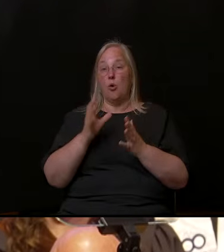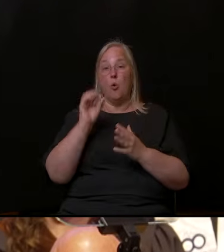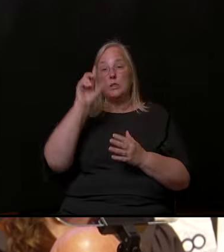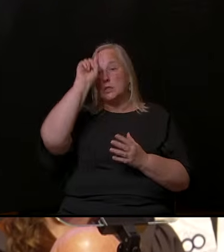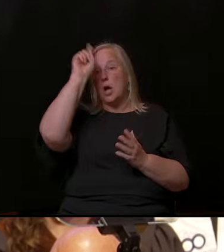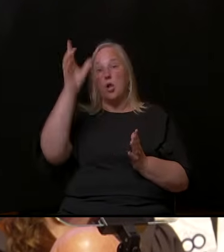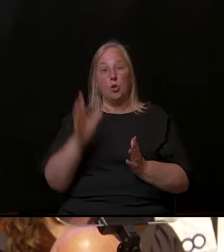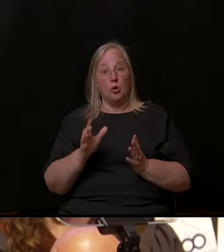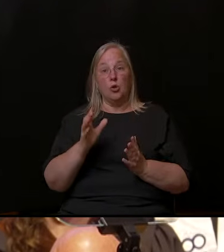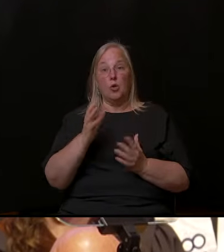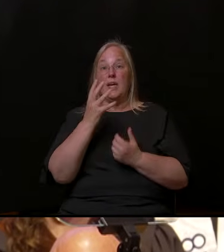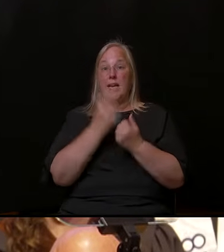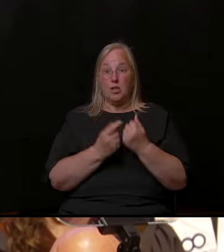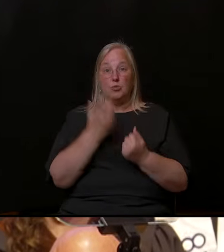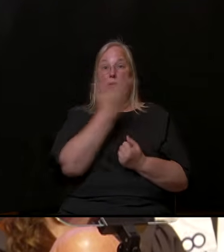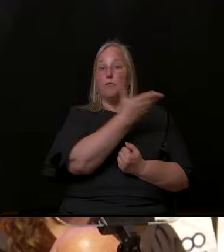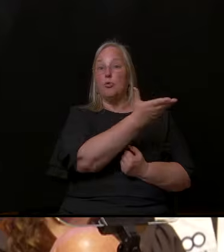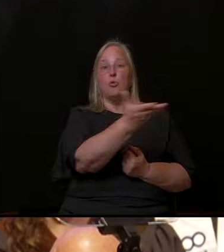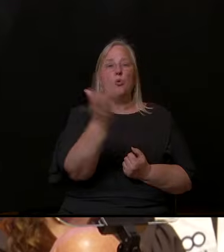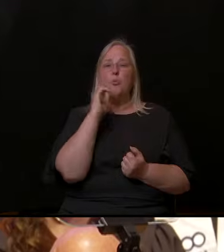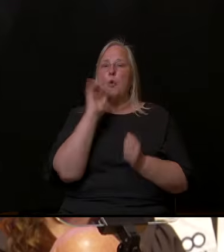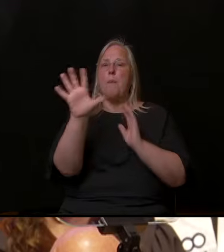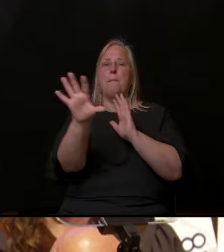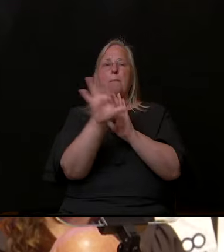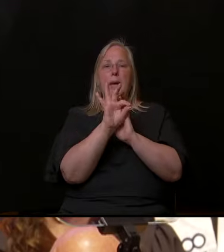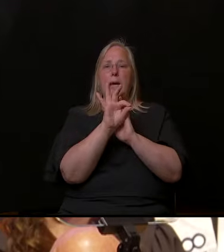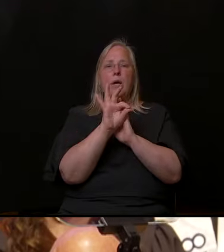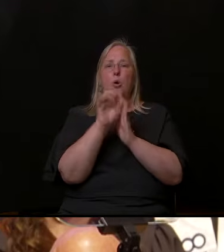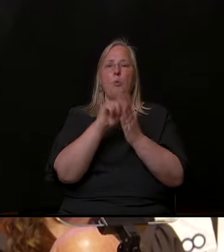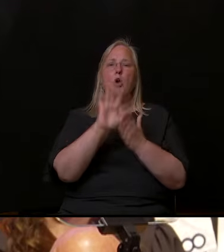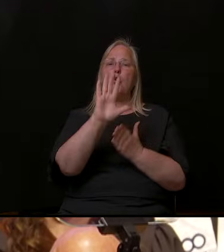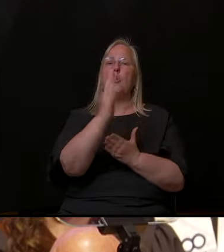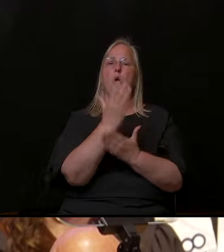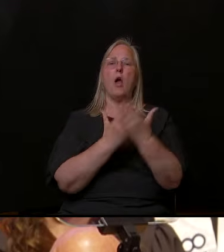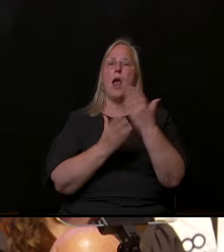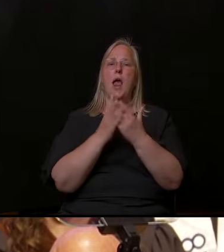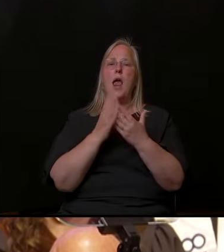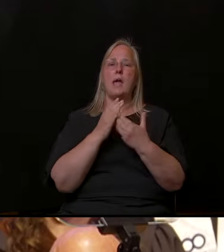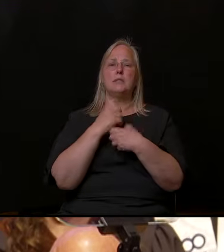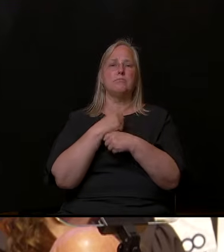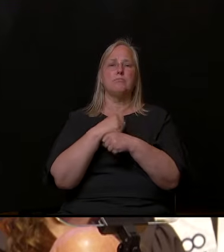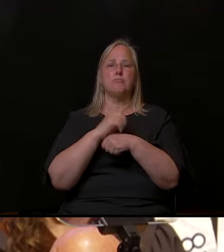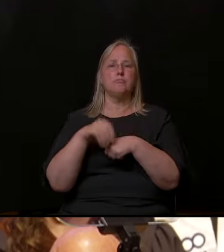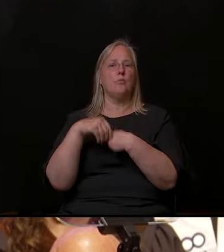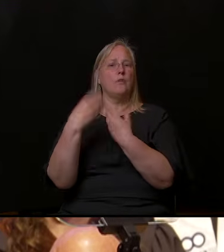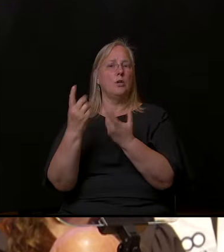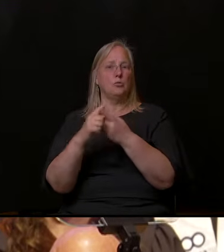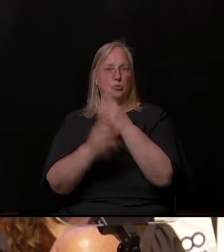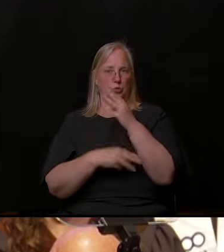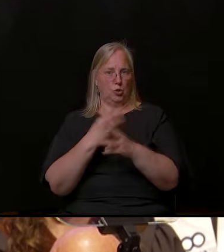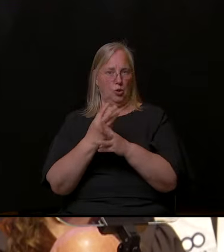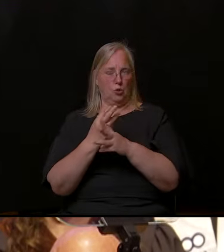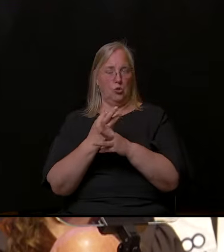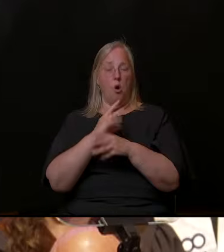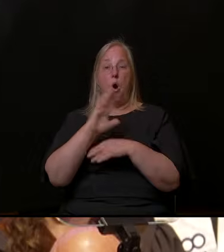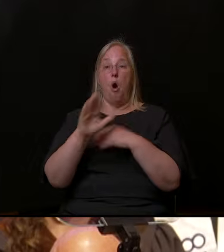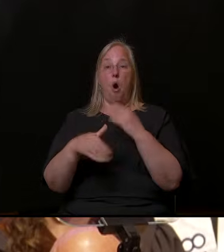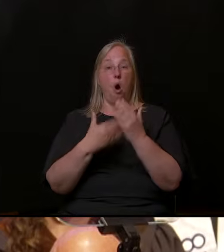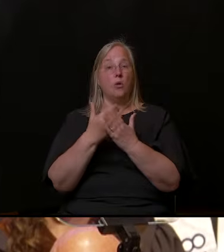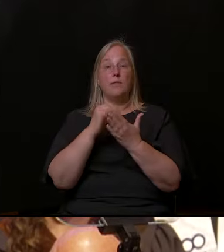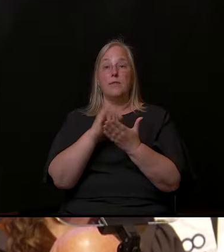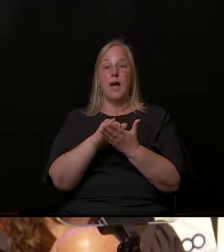each of you will pick what your hand brings into the world. all of it is the